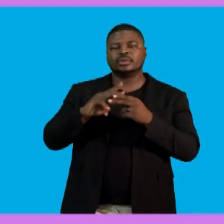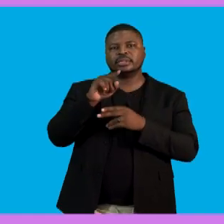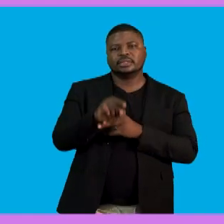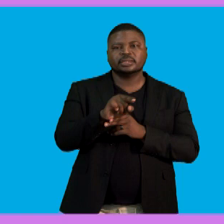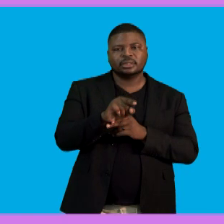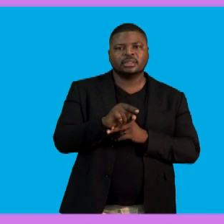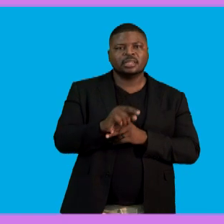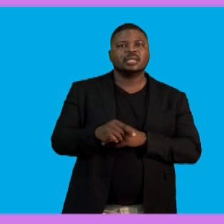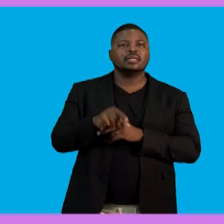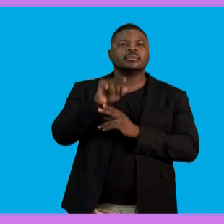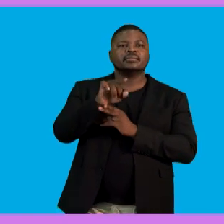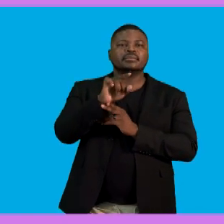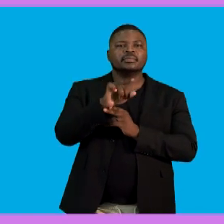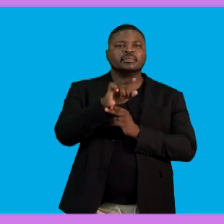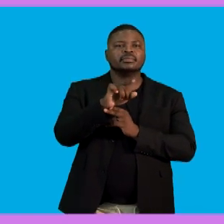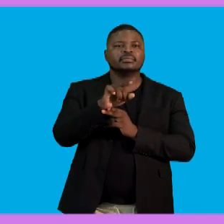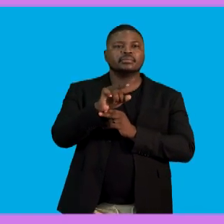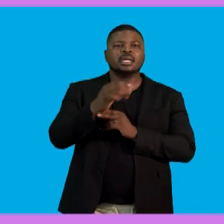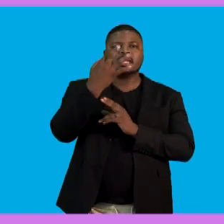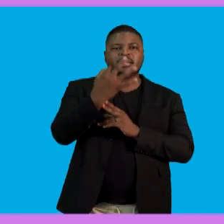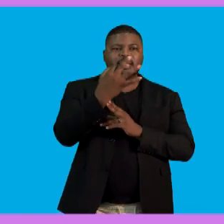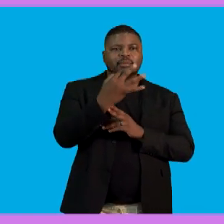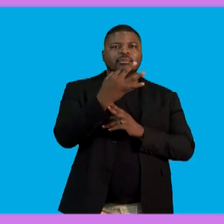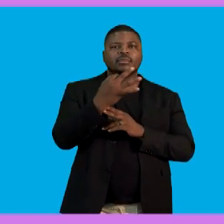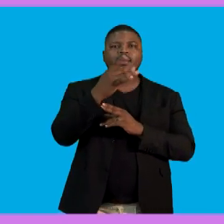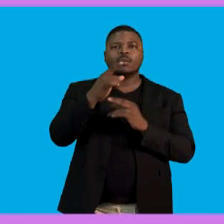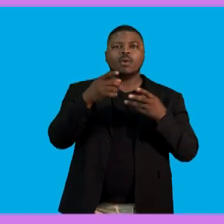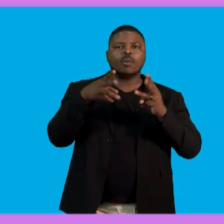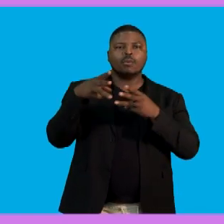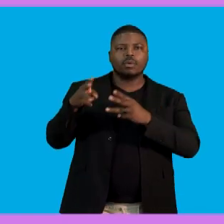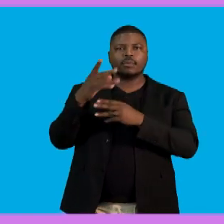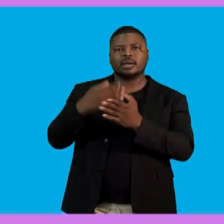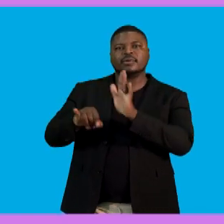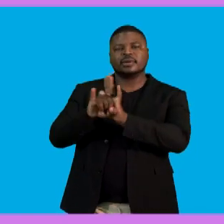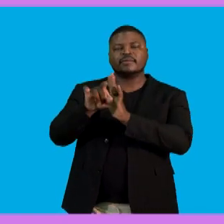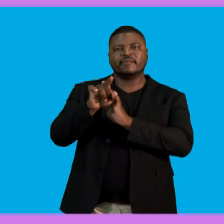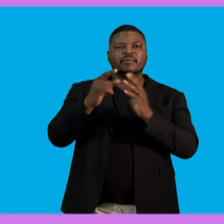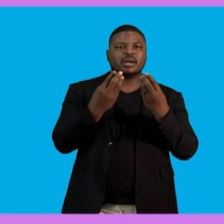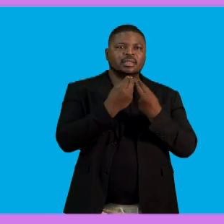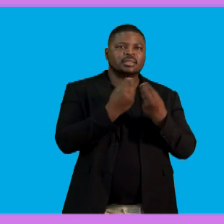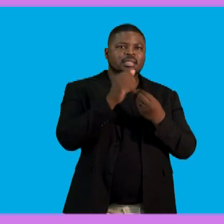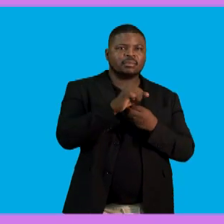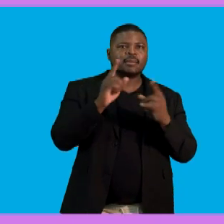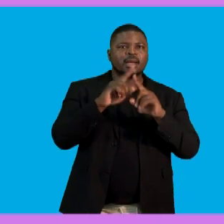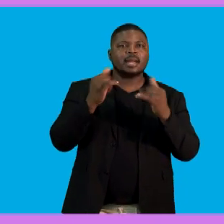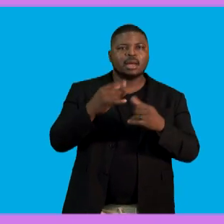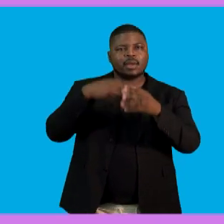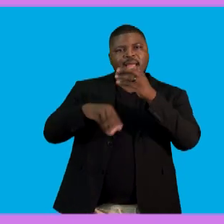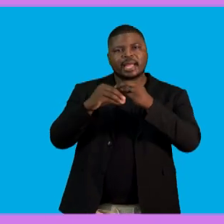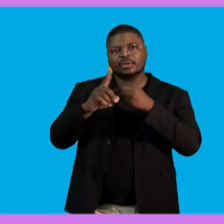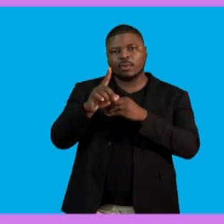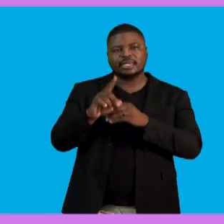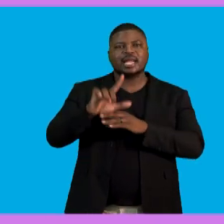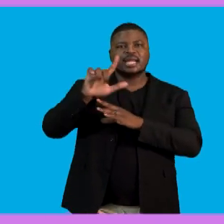as we define volume, that it is the three-dimensional space that is occupied by an object. So the basic unit of volume is